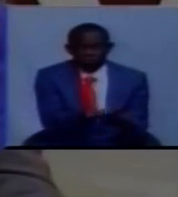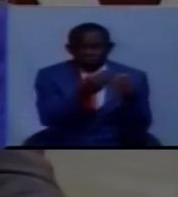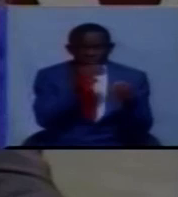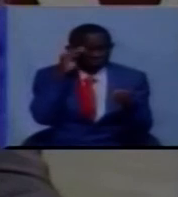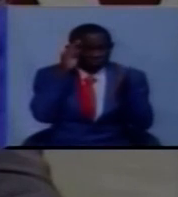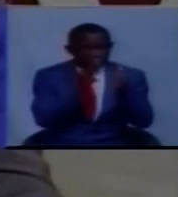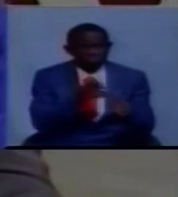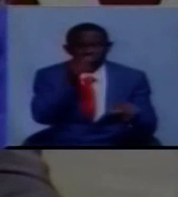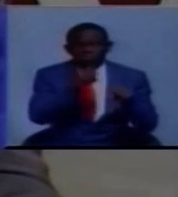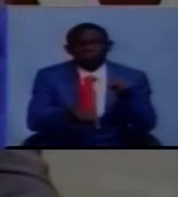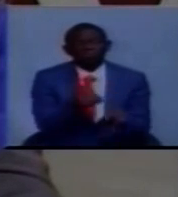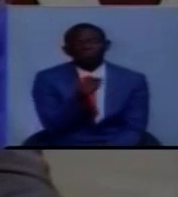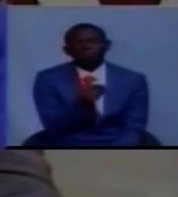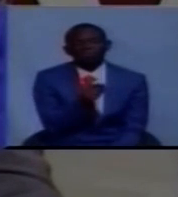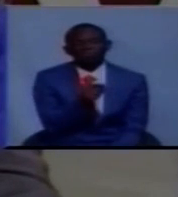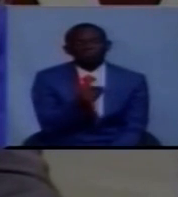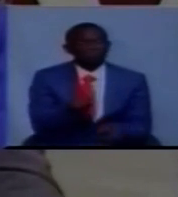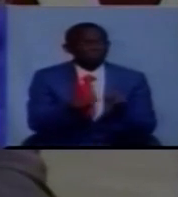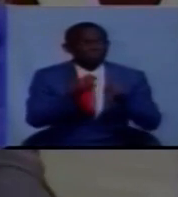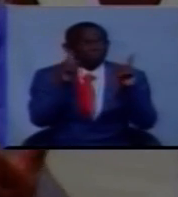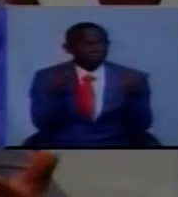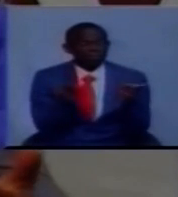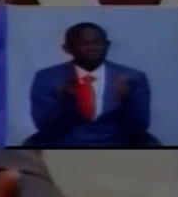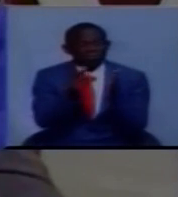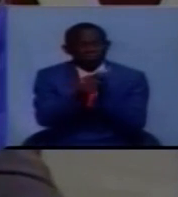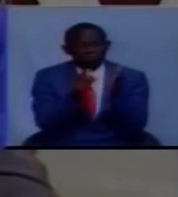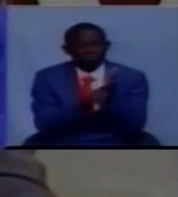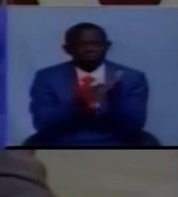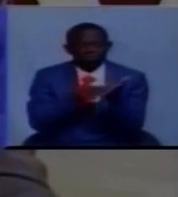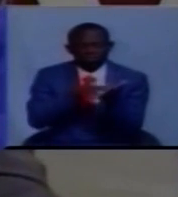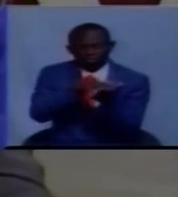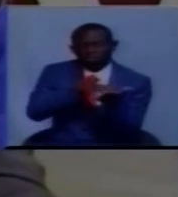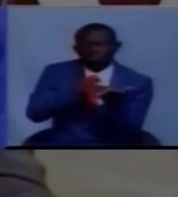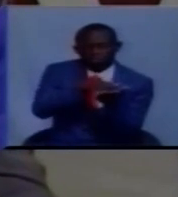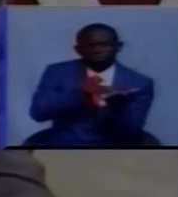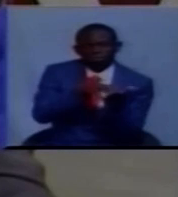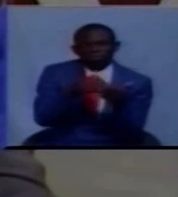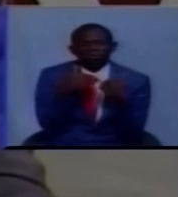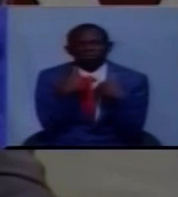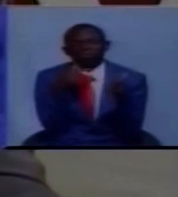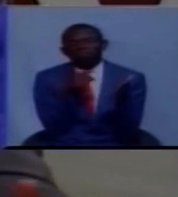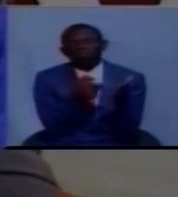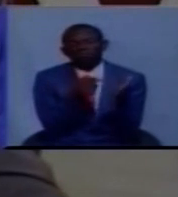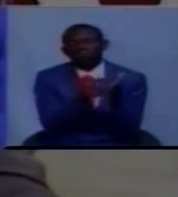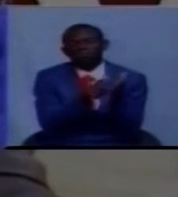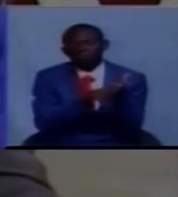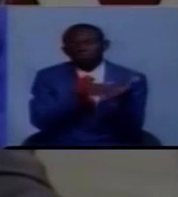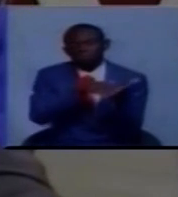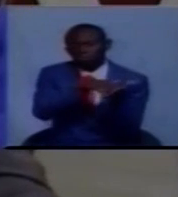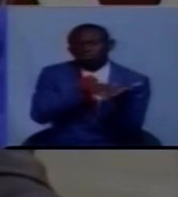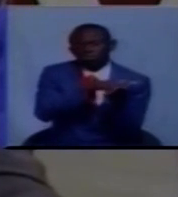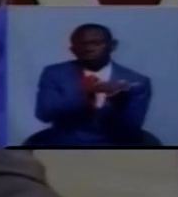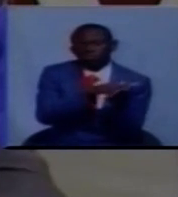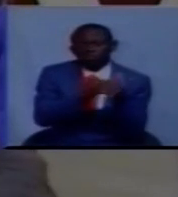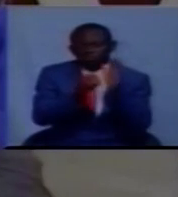is the law has been weak. Like in this case you are talking about people if you are working on contract, all they need to do is give